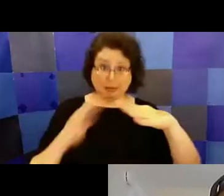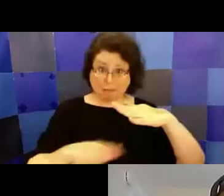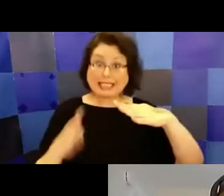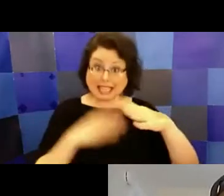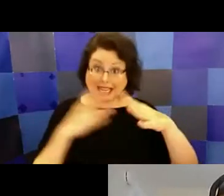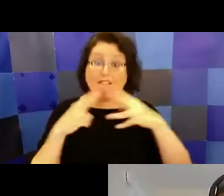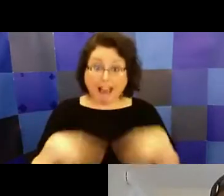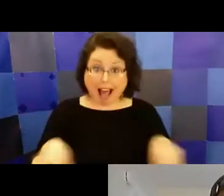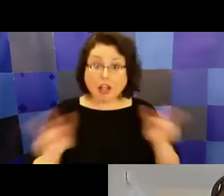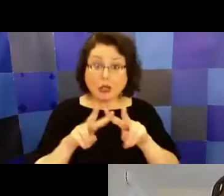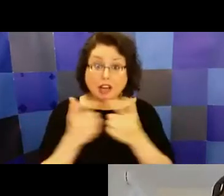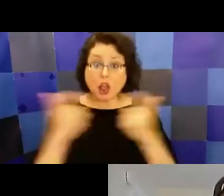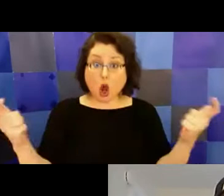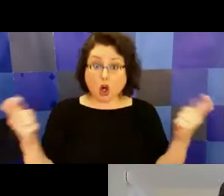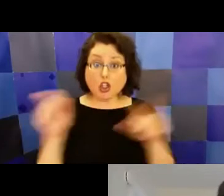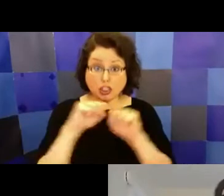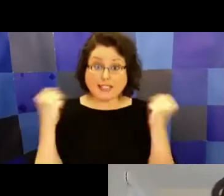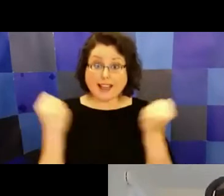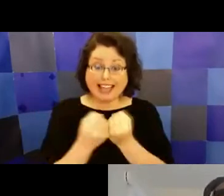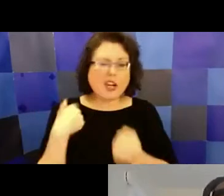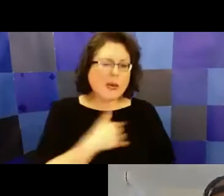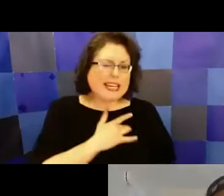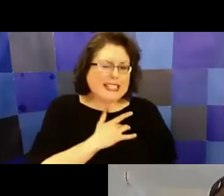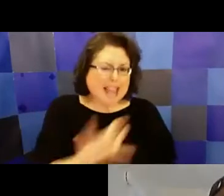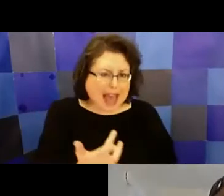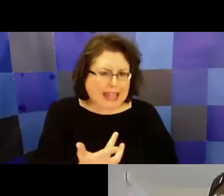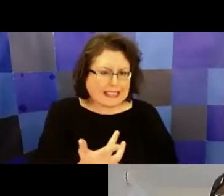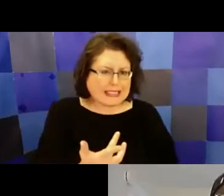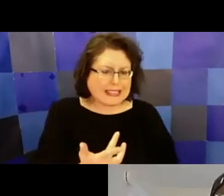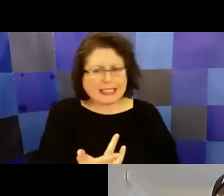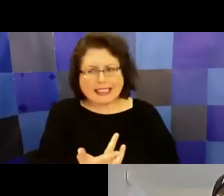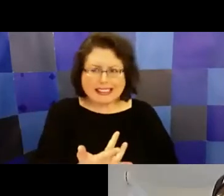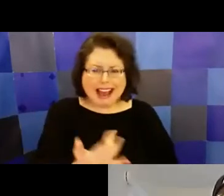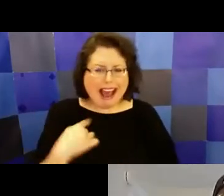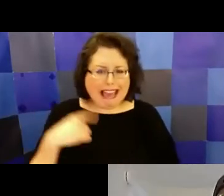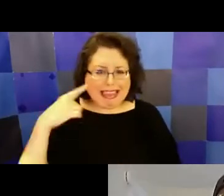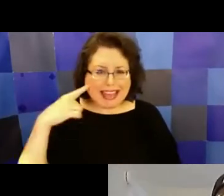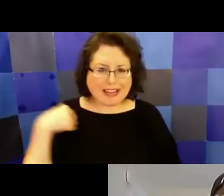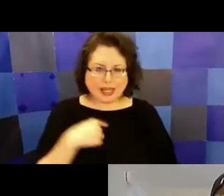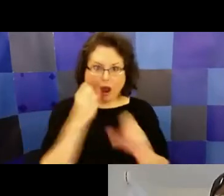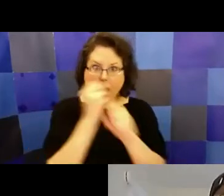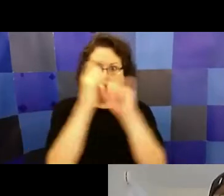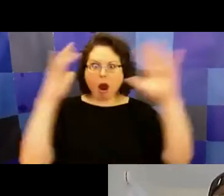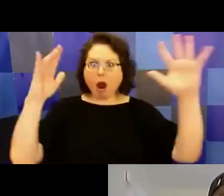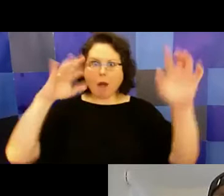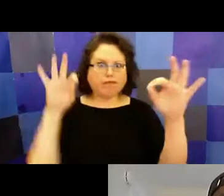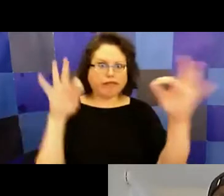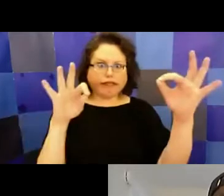society, right? I mean, we tend to, I think, idealize schools